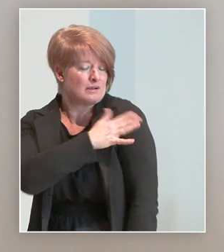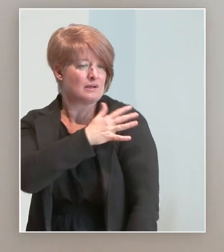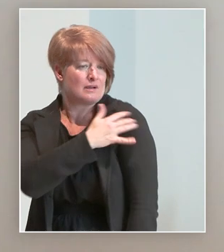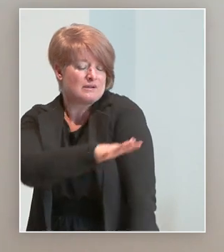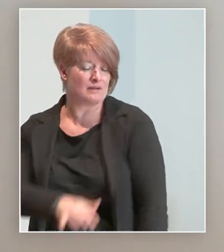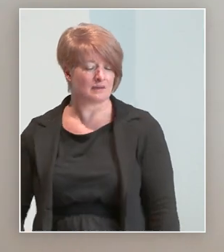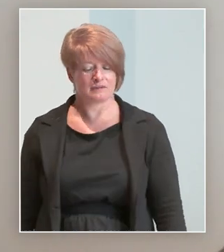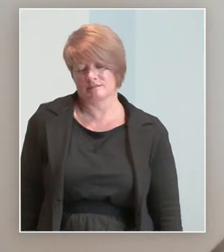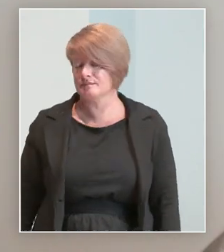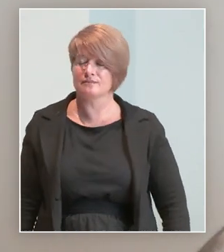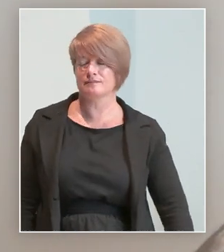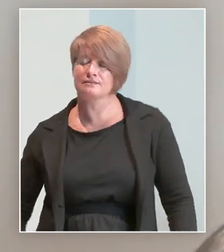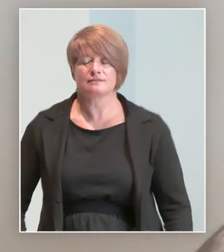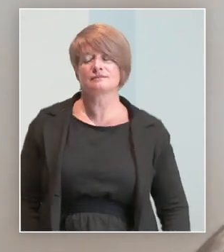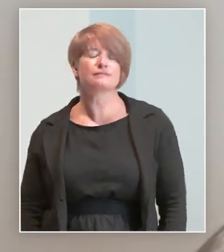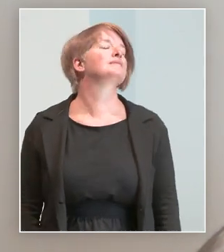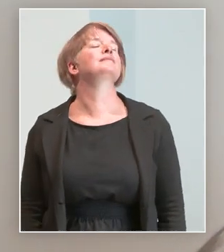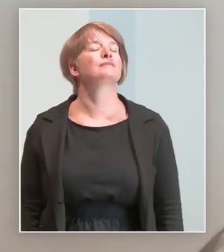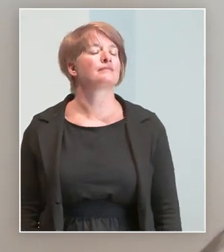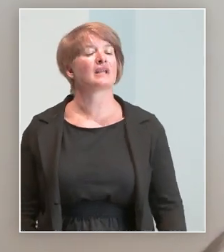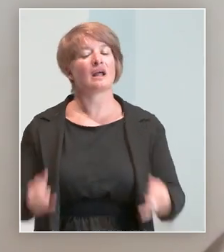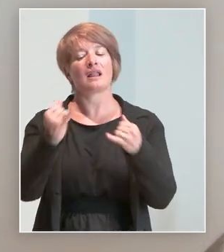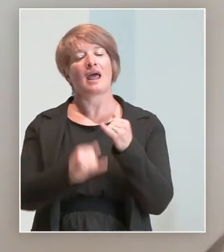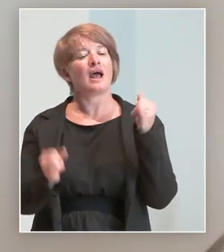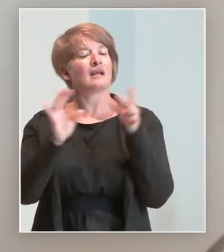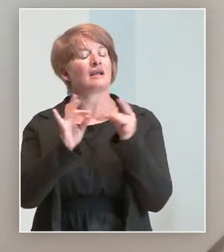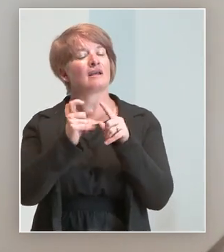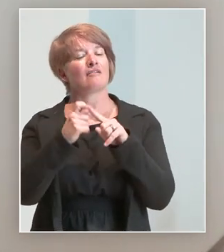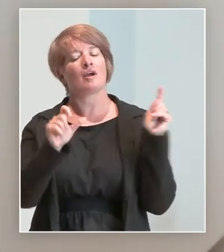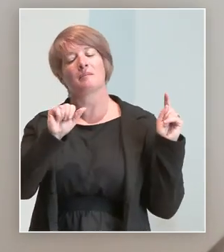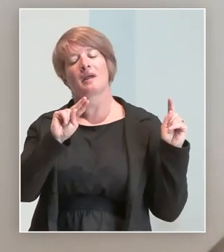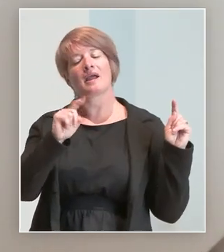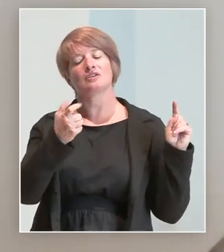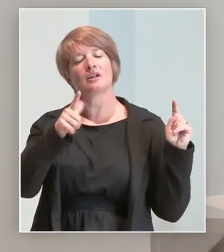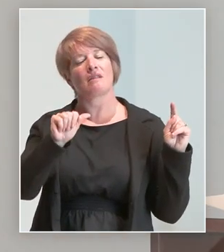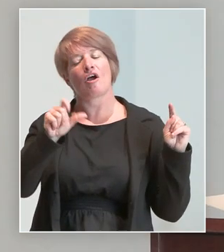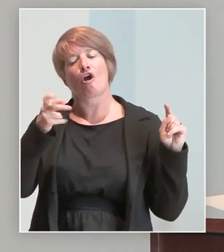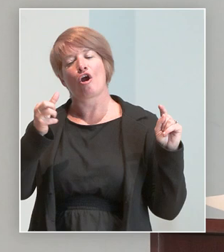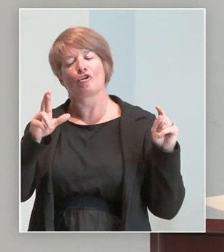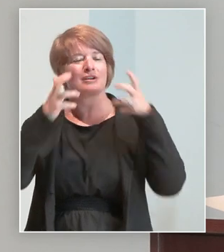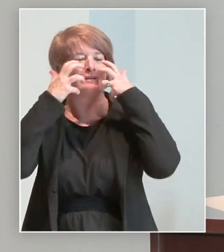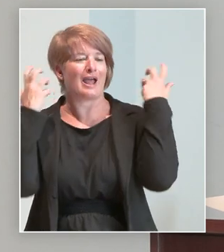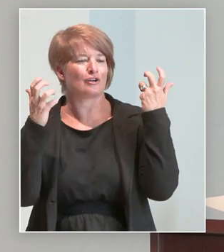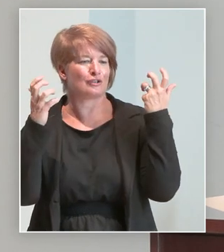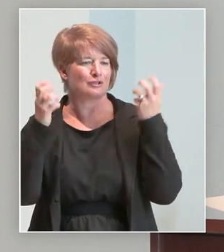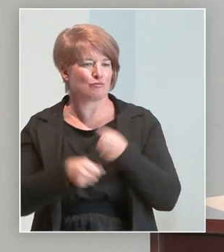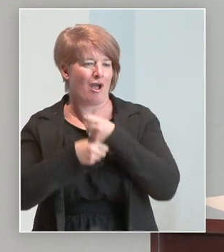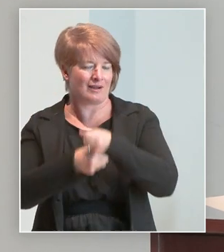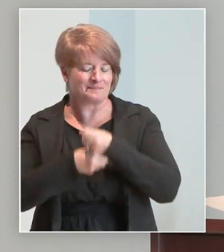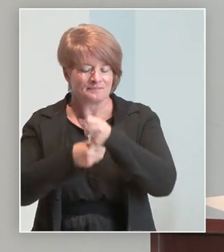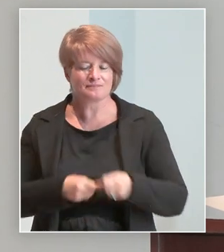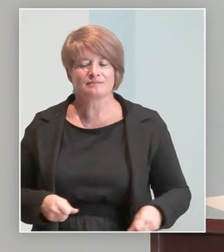fur. The last words from Angela Carter's The Tiger's Bride. Angela's words and I